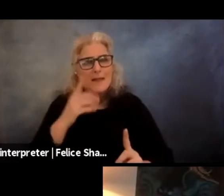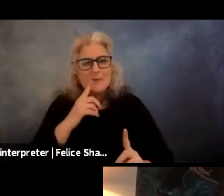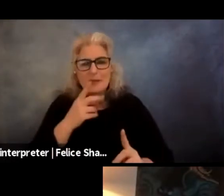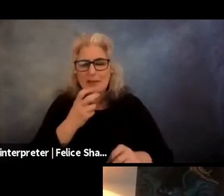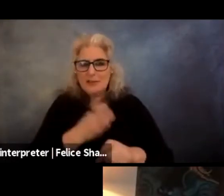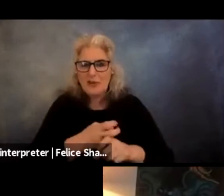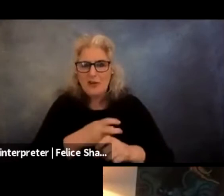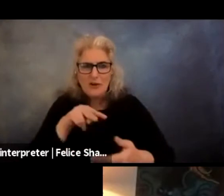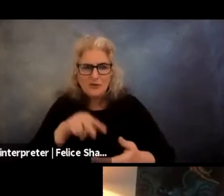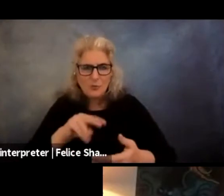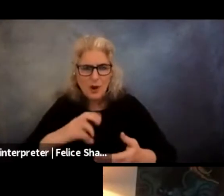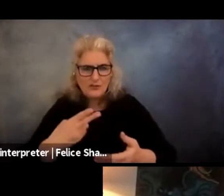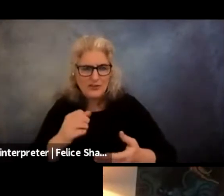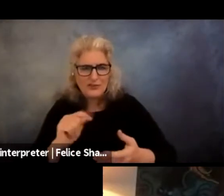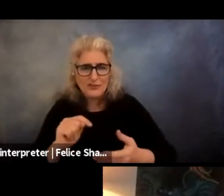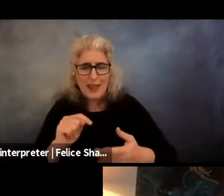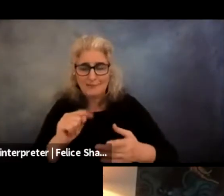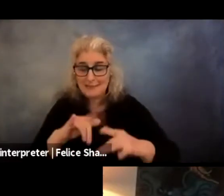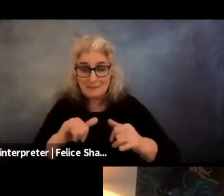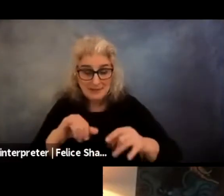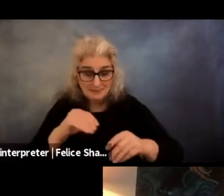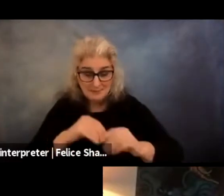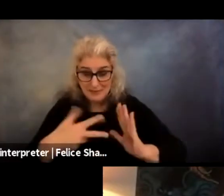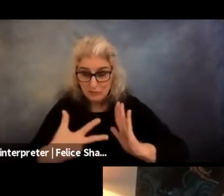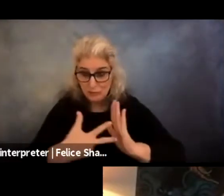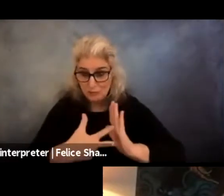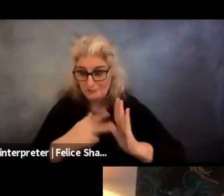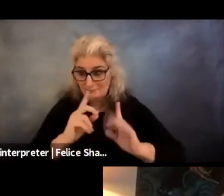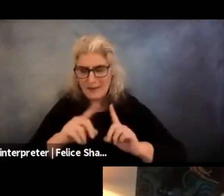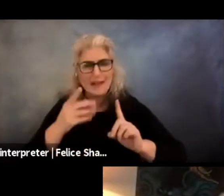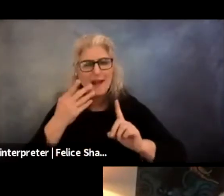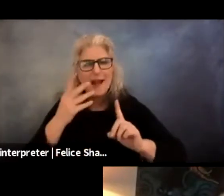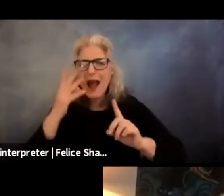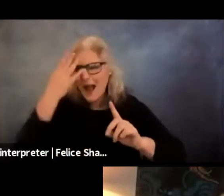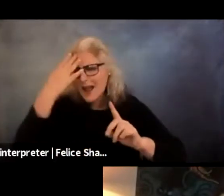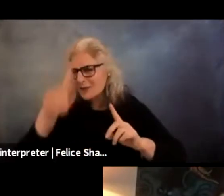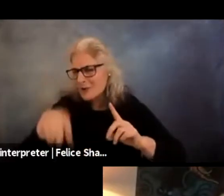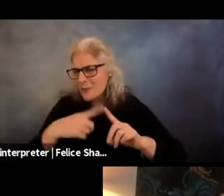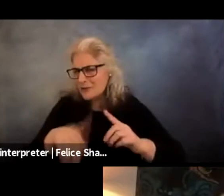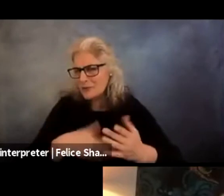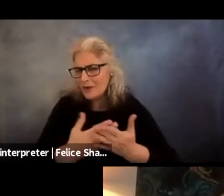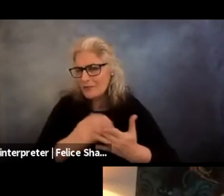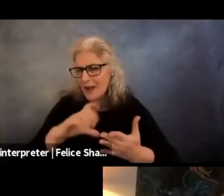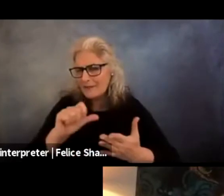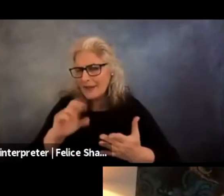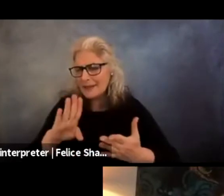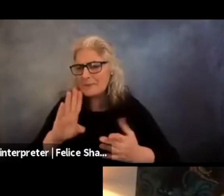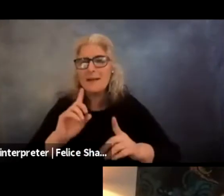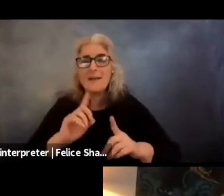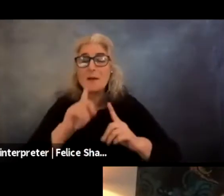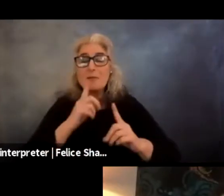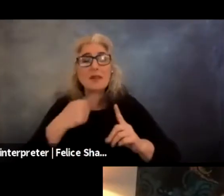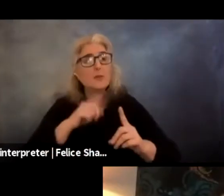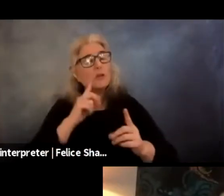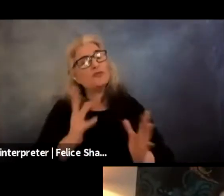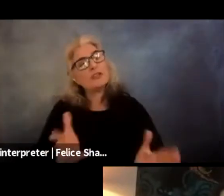the chat on Zoom, but I'm not sure what point you came in. But yeah, we're just talking